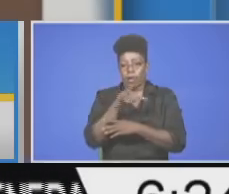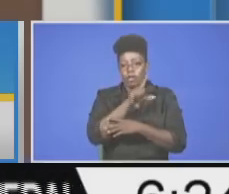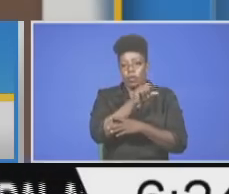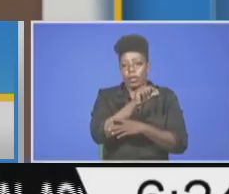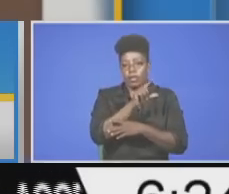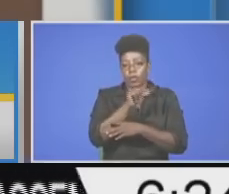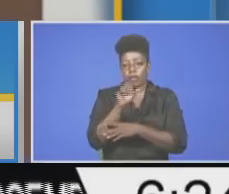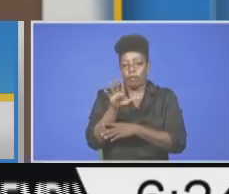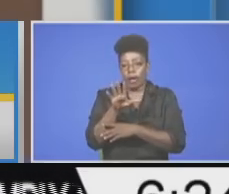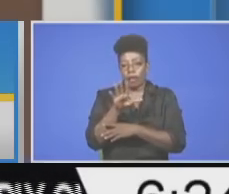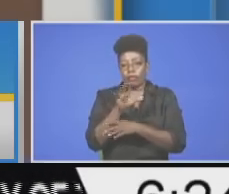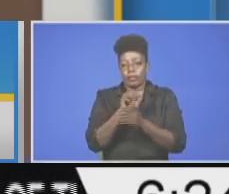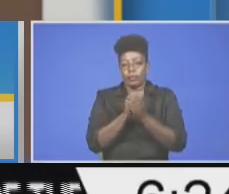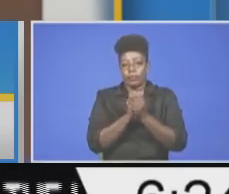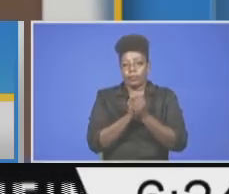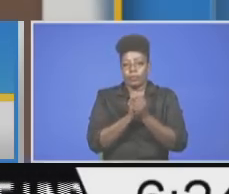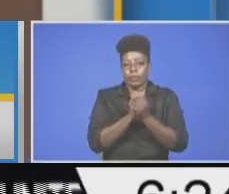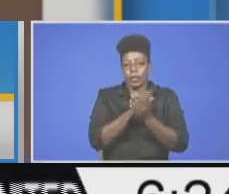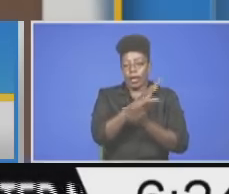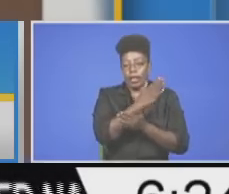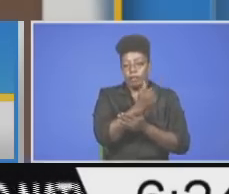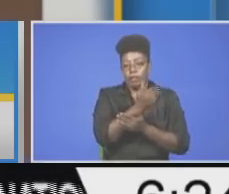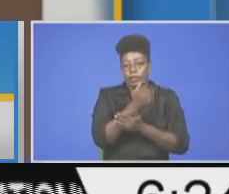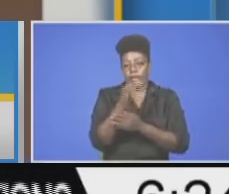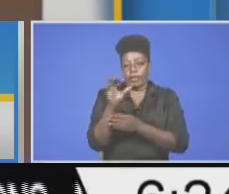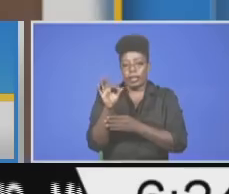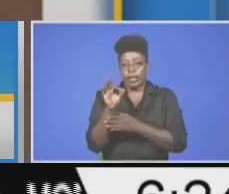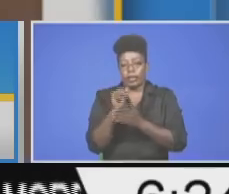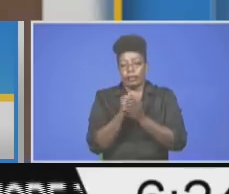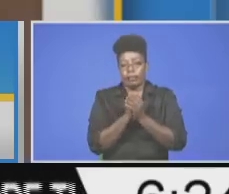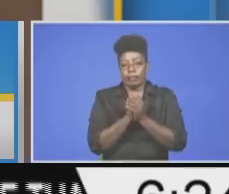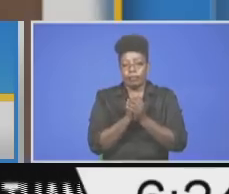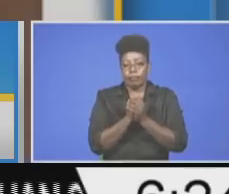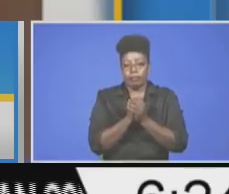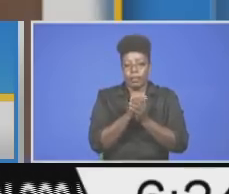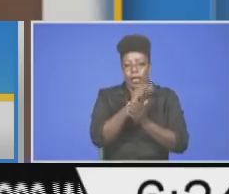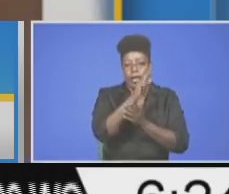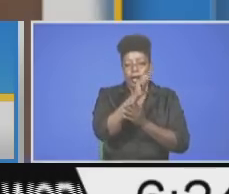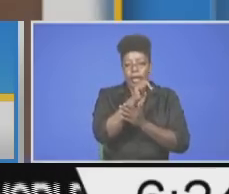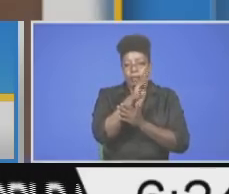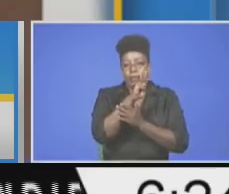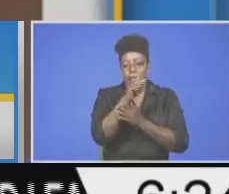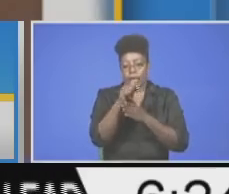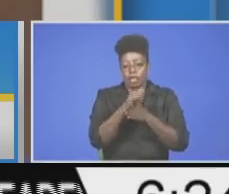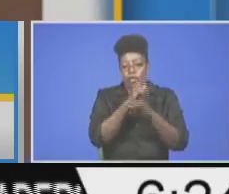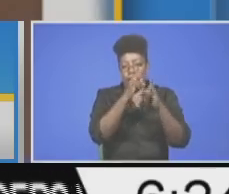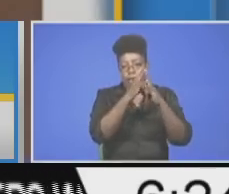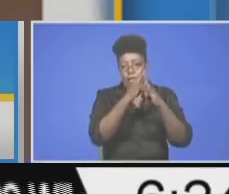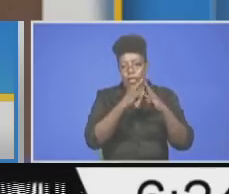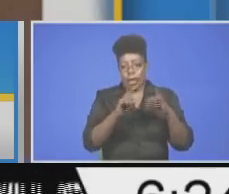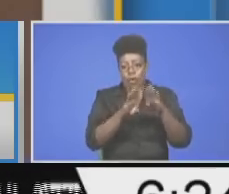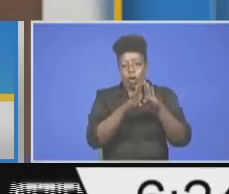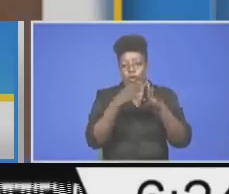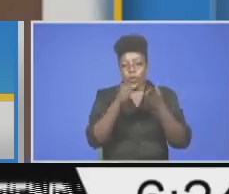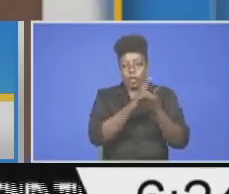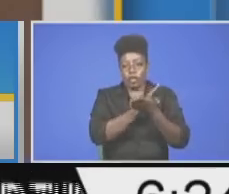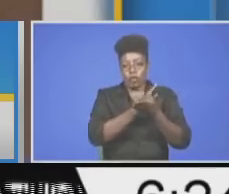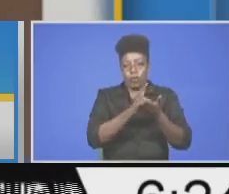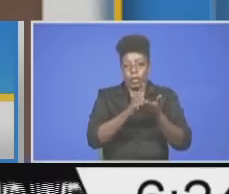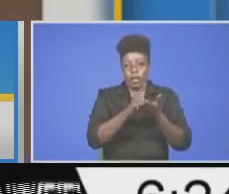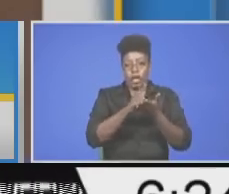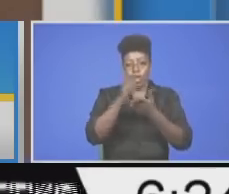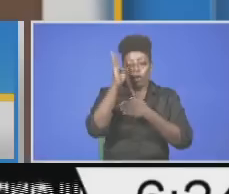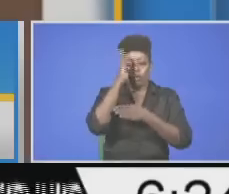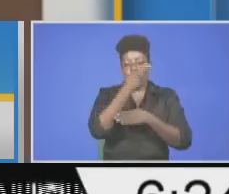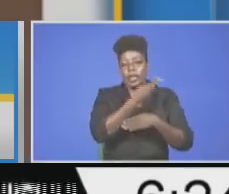25-20, 27-25, and 15-9. NBA training camps opening this week. Buddy Hield and the Sacramento